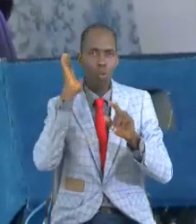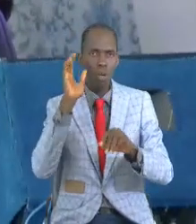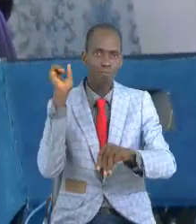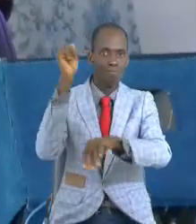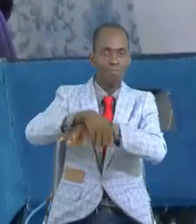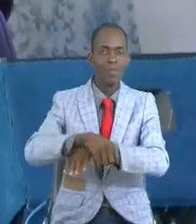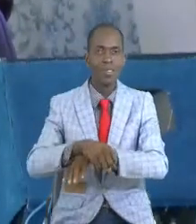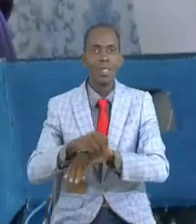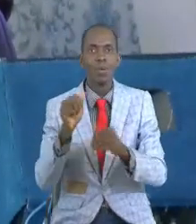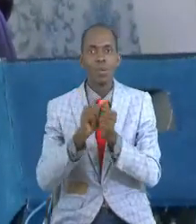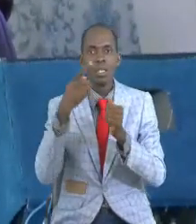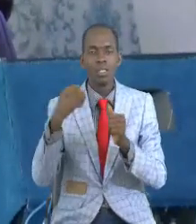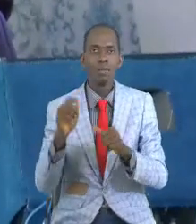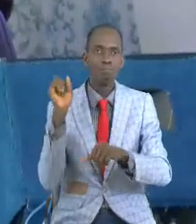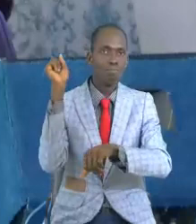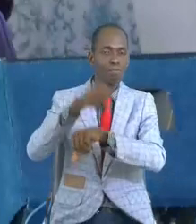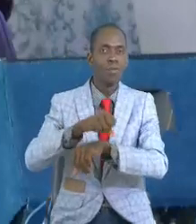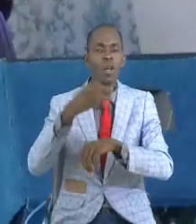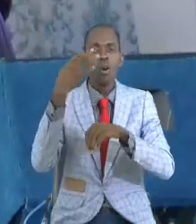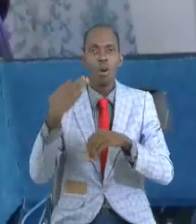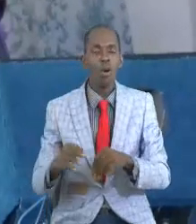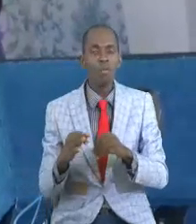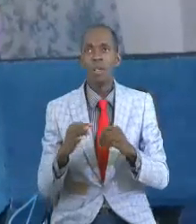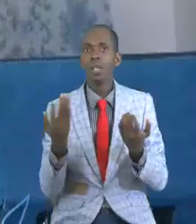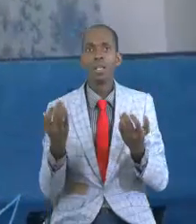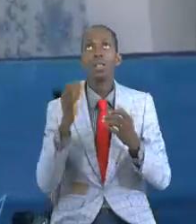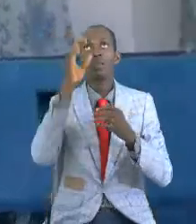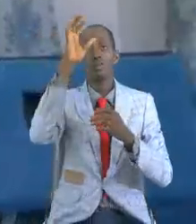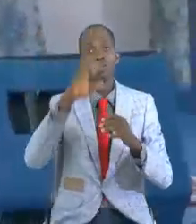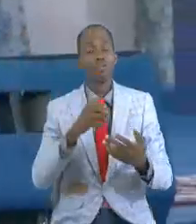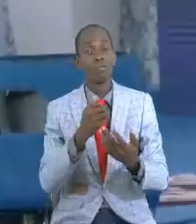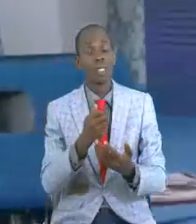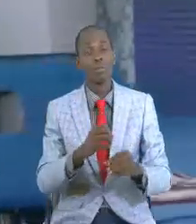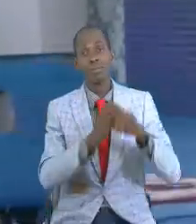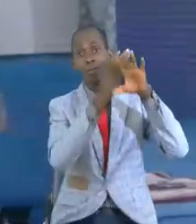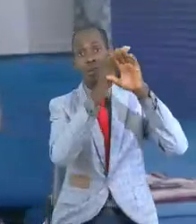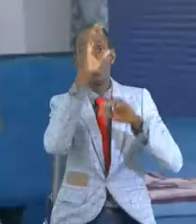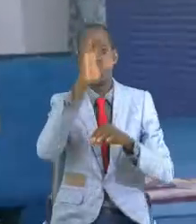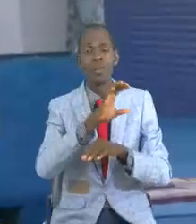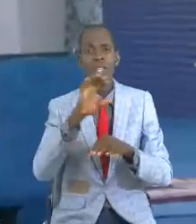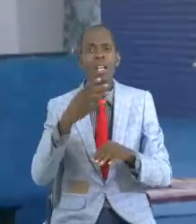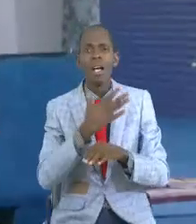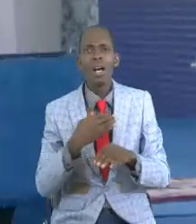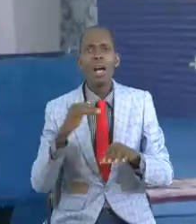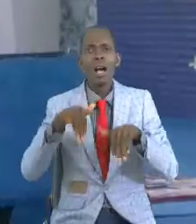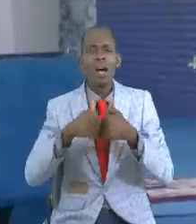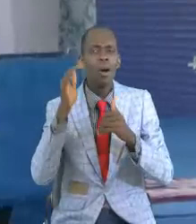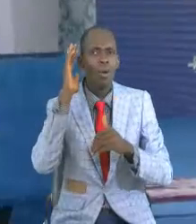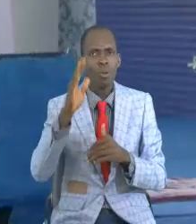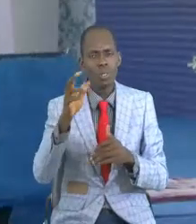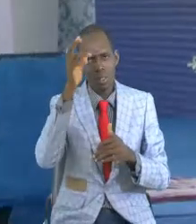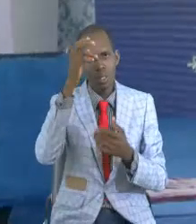knock of Calvary? How will he come to somebody who knows his right and he knows the power the Lord has given